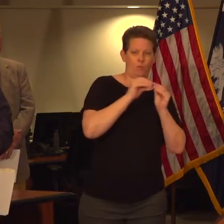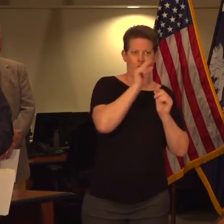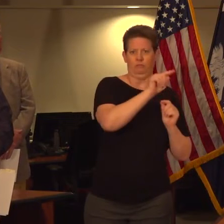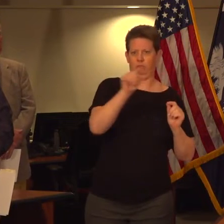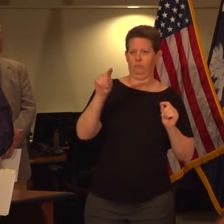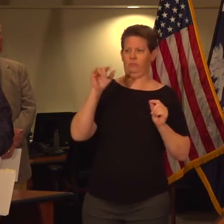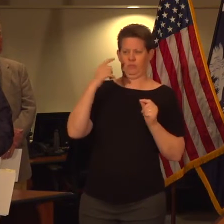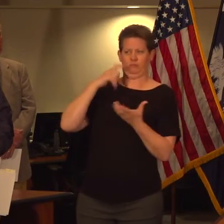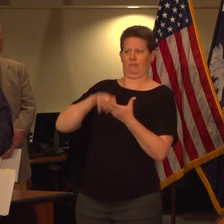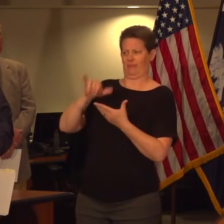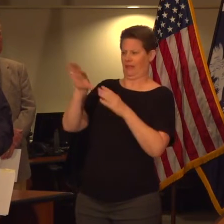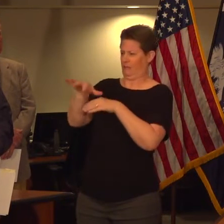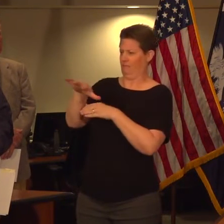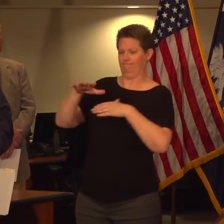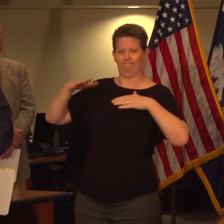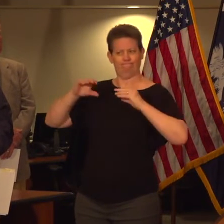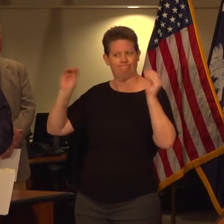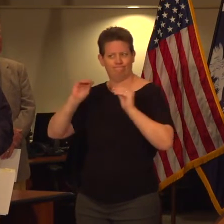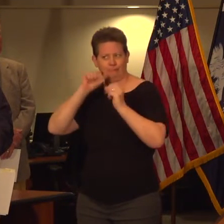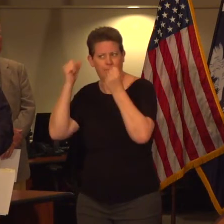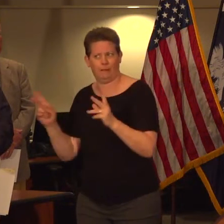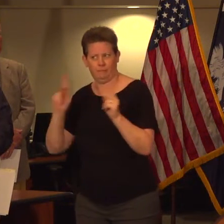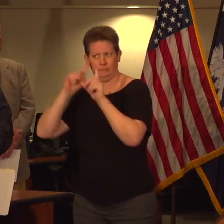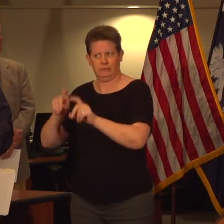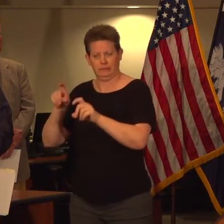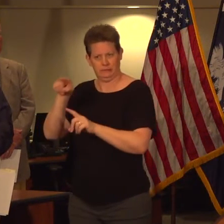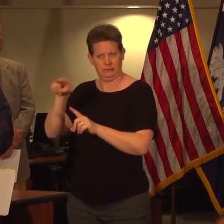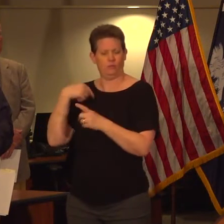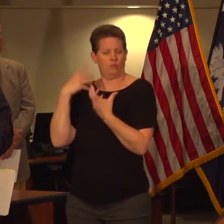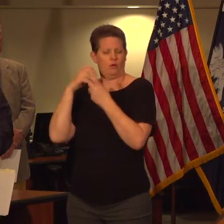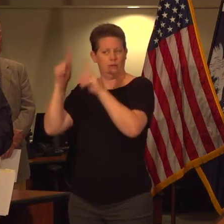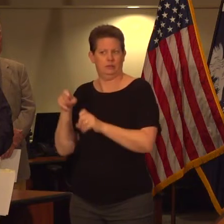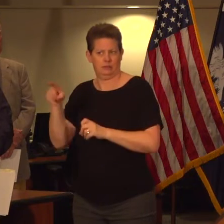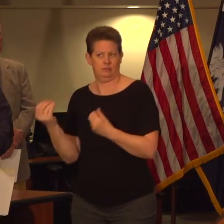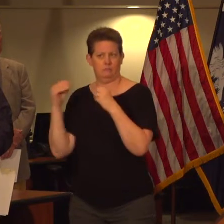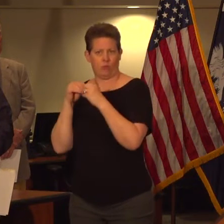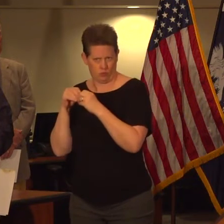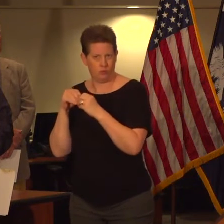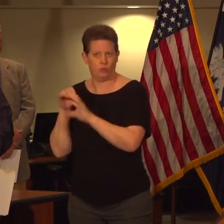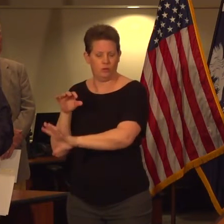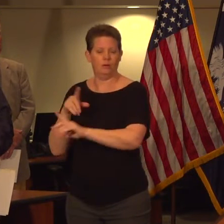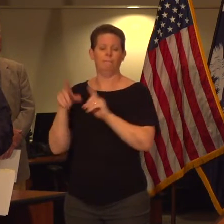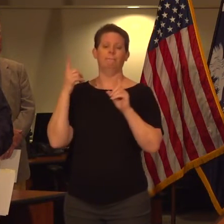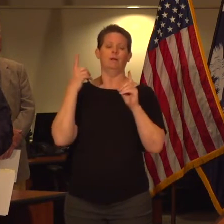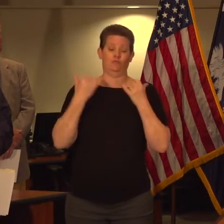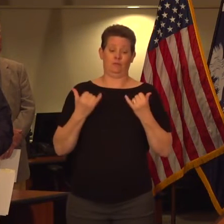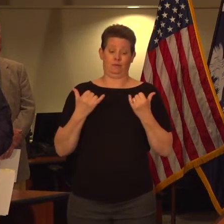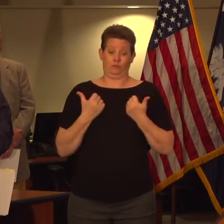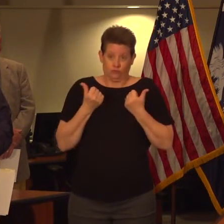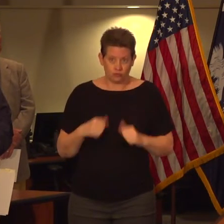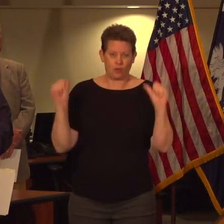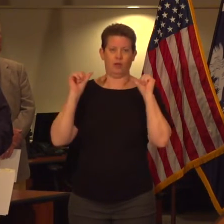recognize that testing has not been widely available. So until we, and we are taking very aggressive measures to assure that at this time,